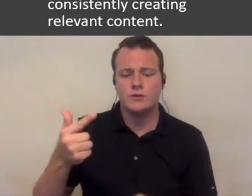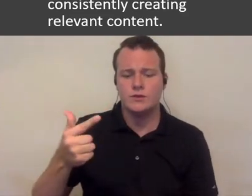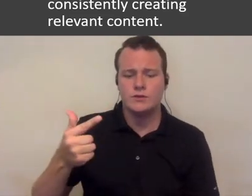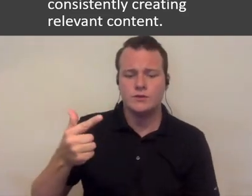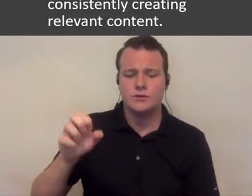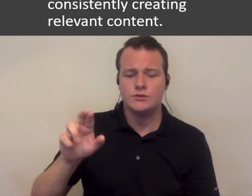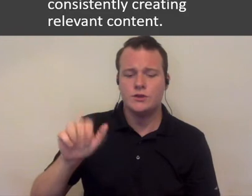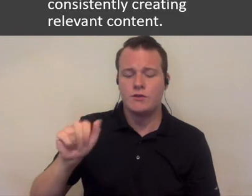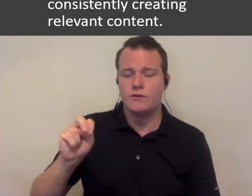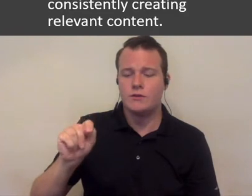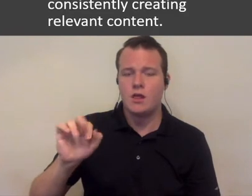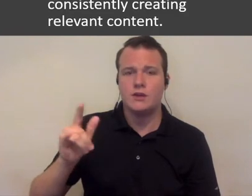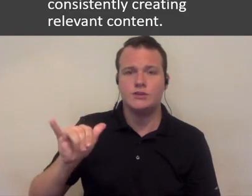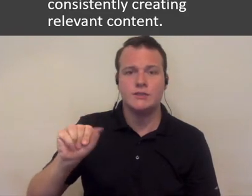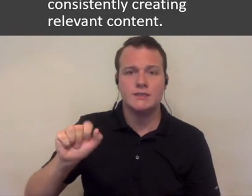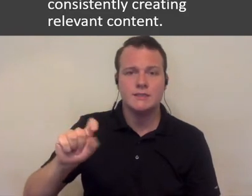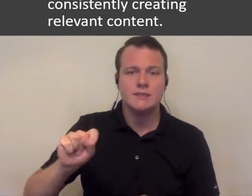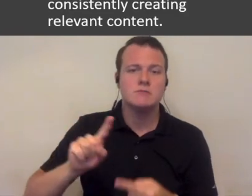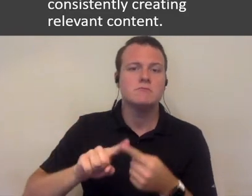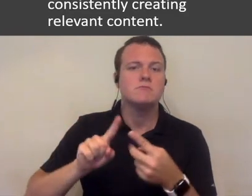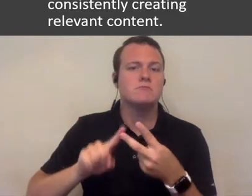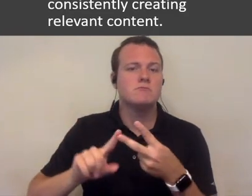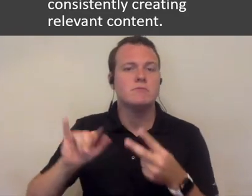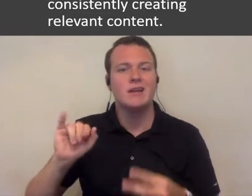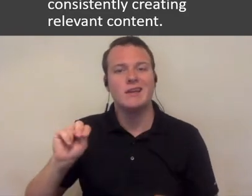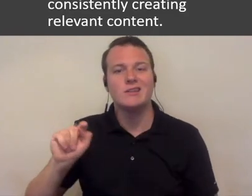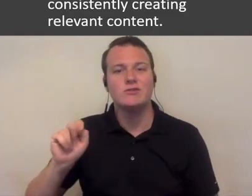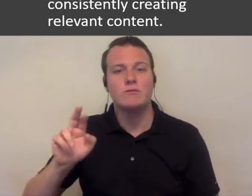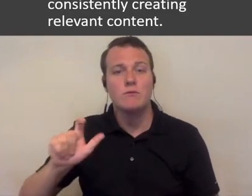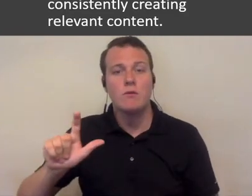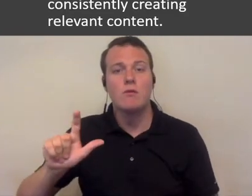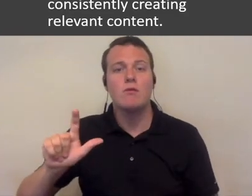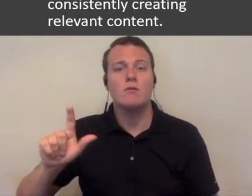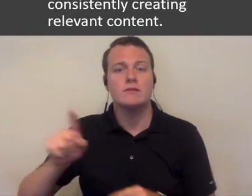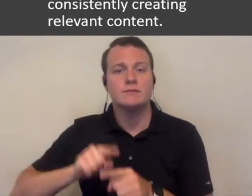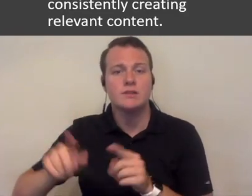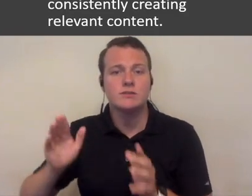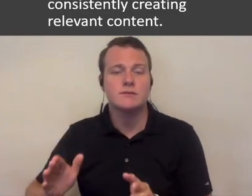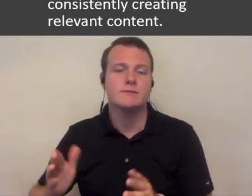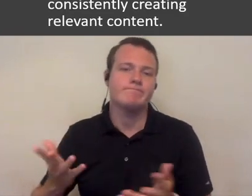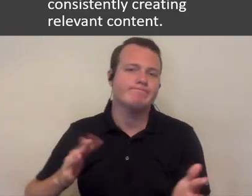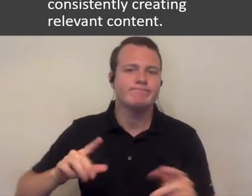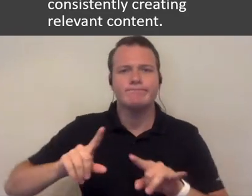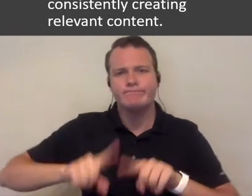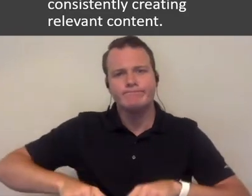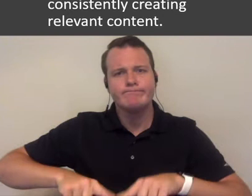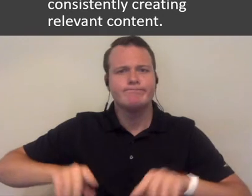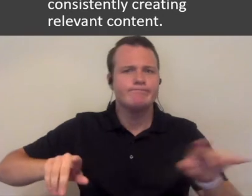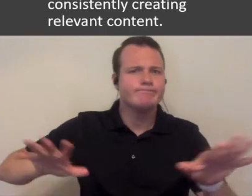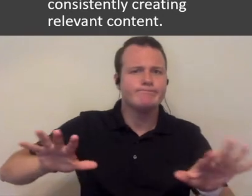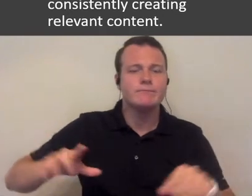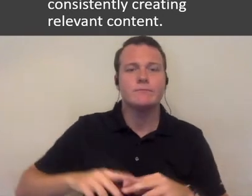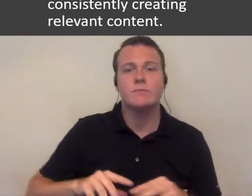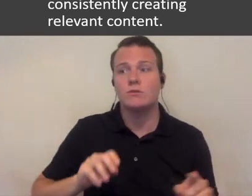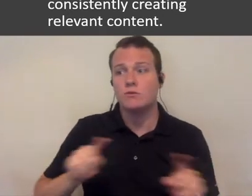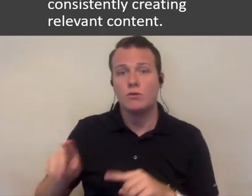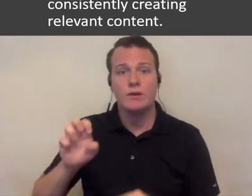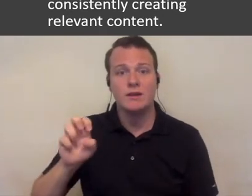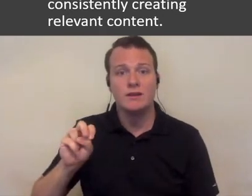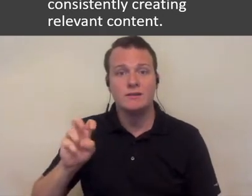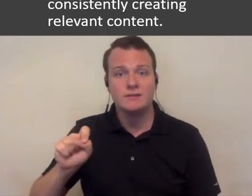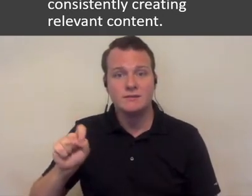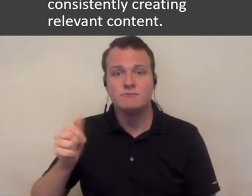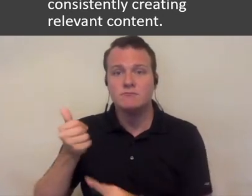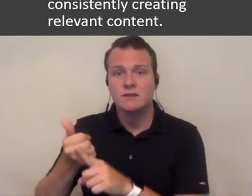you're going to an internal medicine specialist. Or if you're going to an ear, nose, and throat specialist who doesn't have